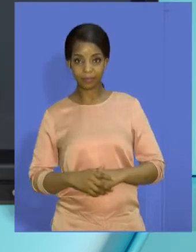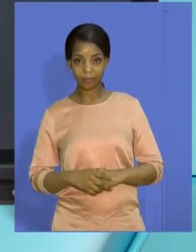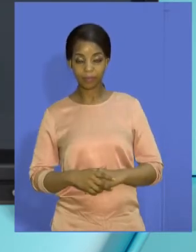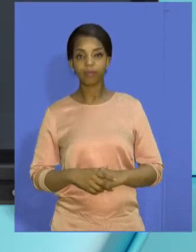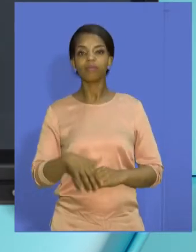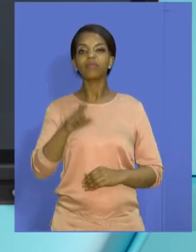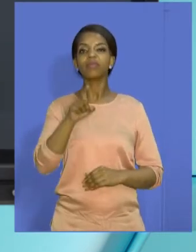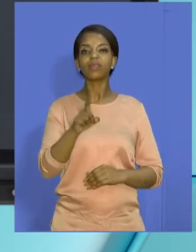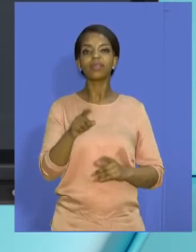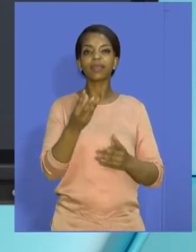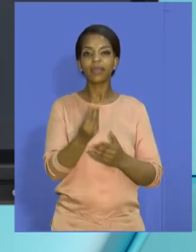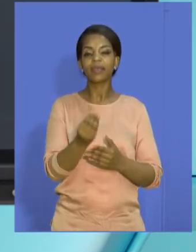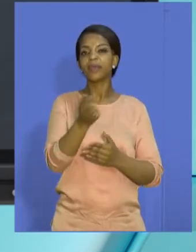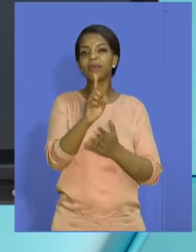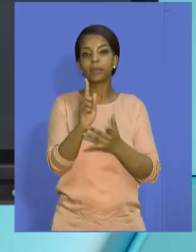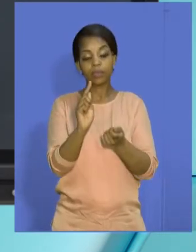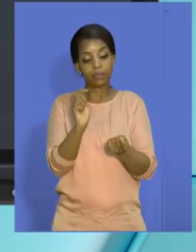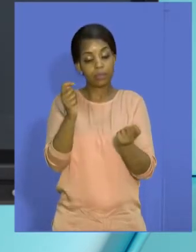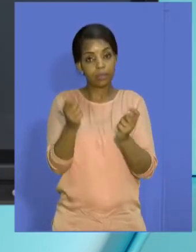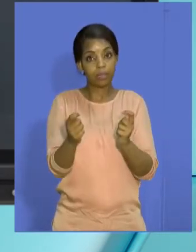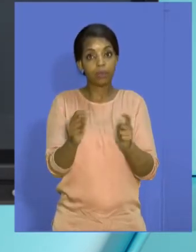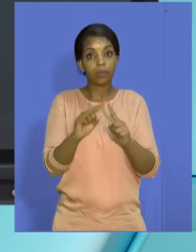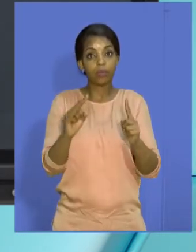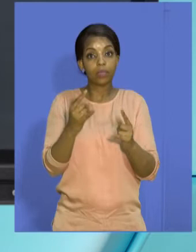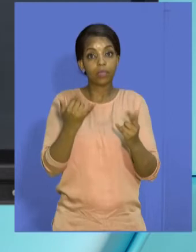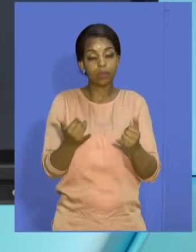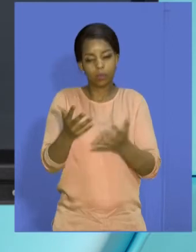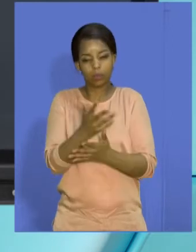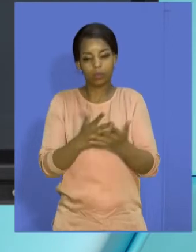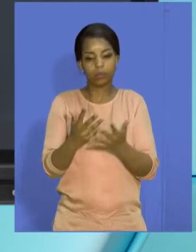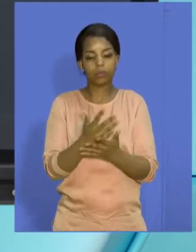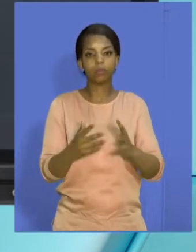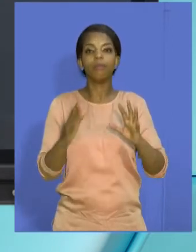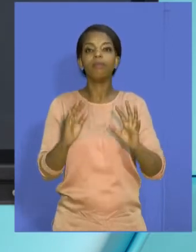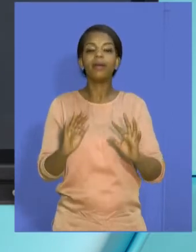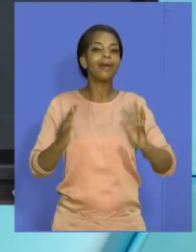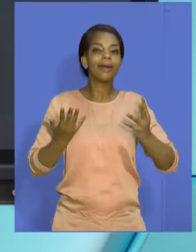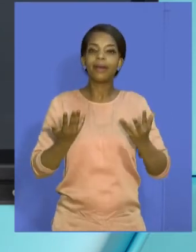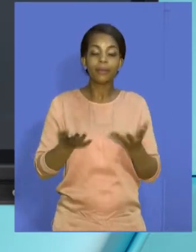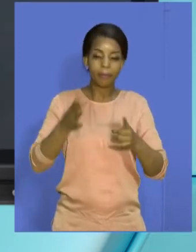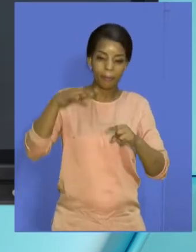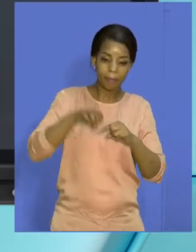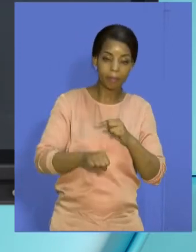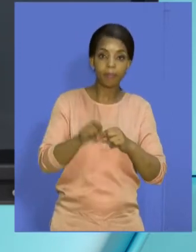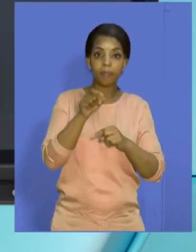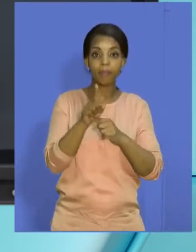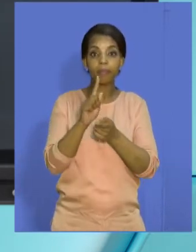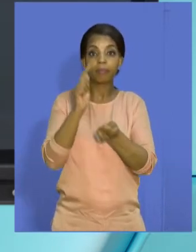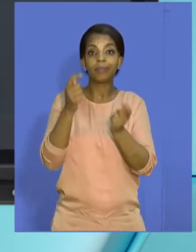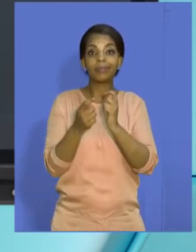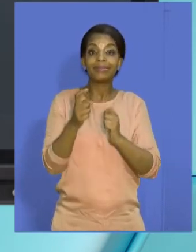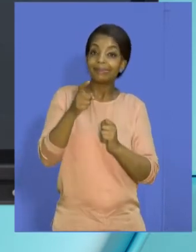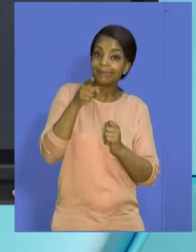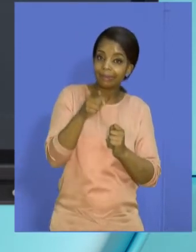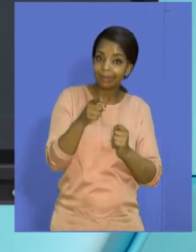of change? Or how would we find our rate of change? How will the equation, the model that we need to use to